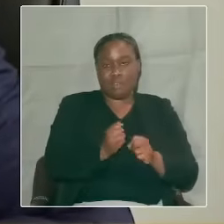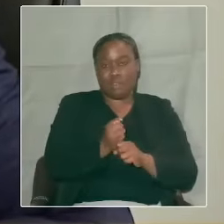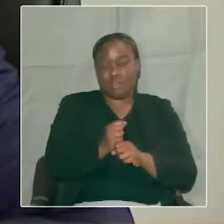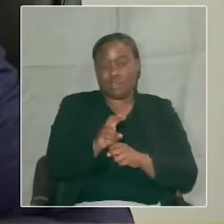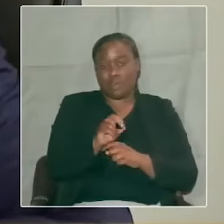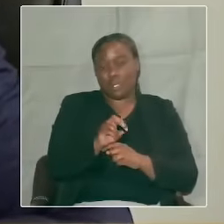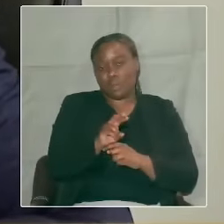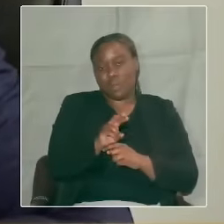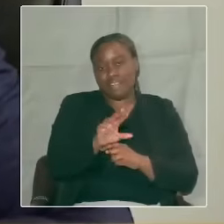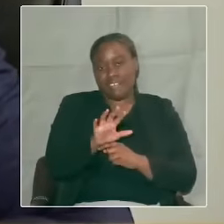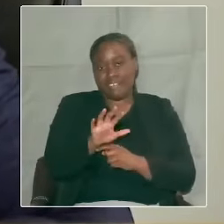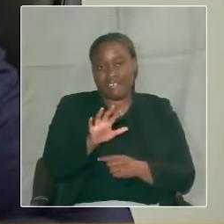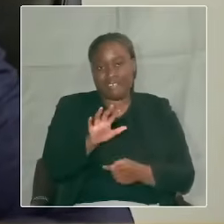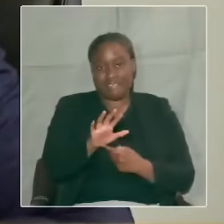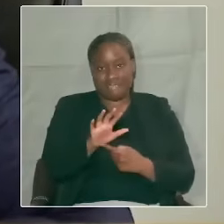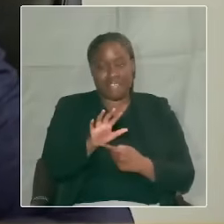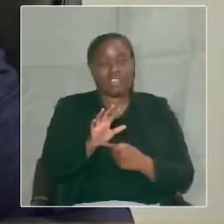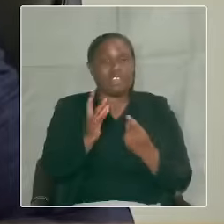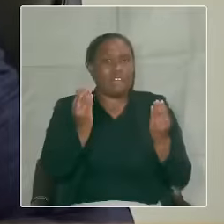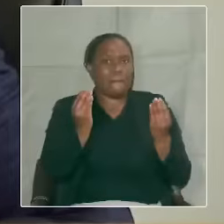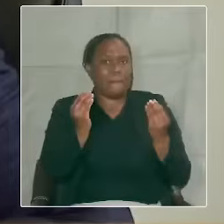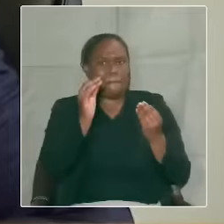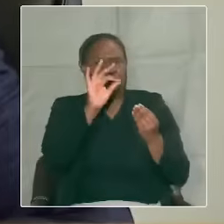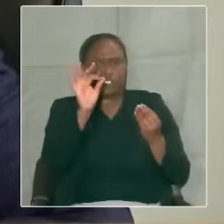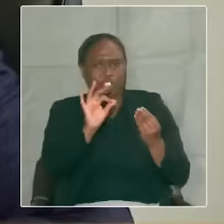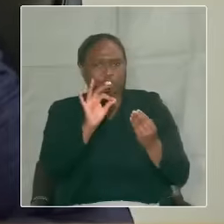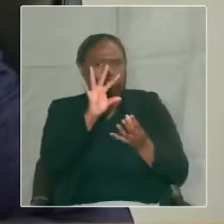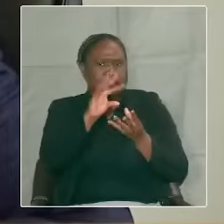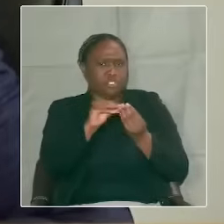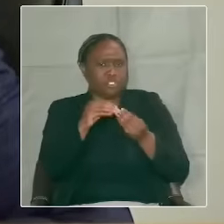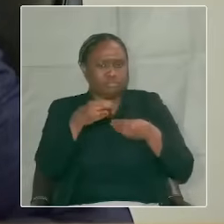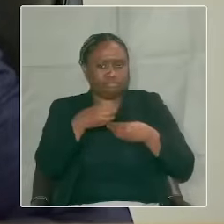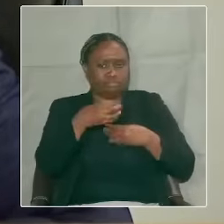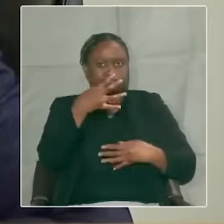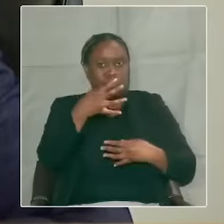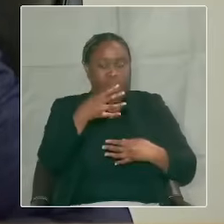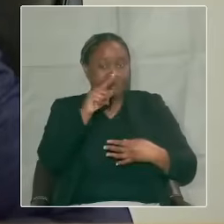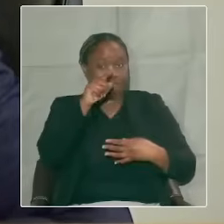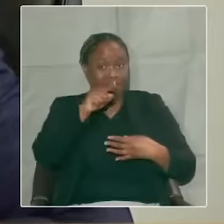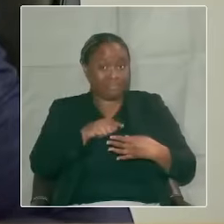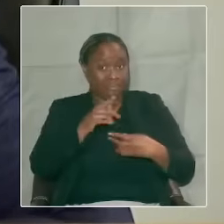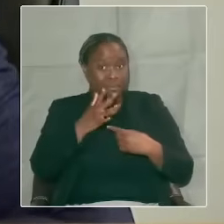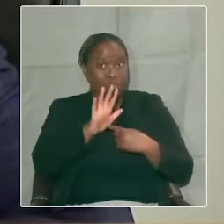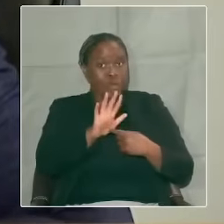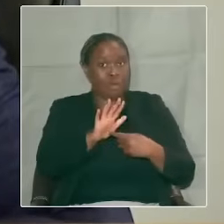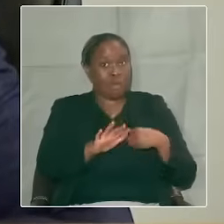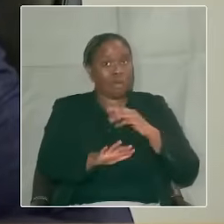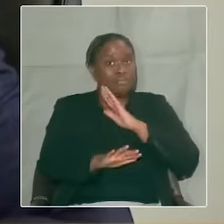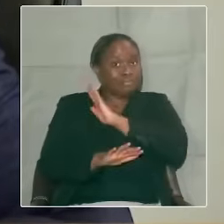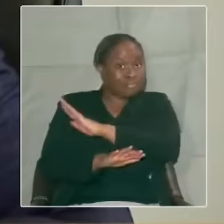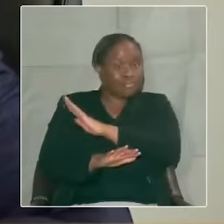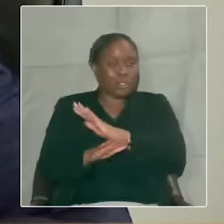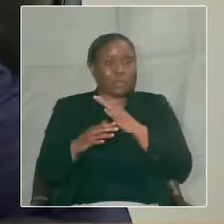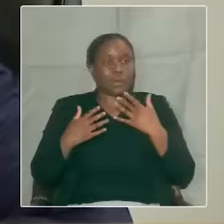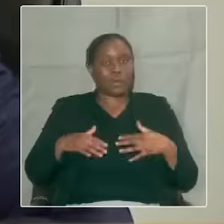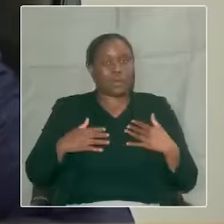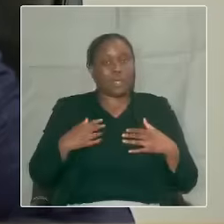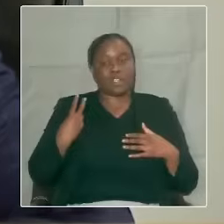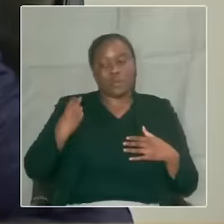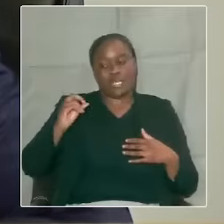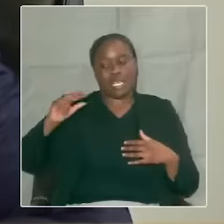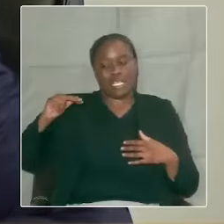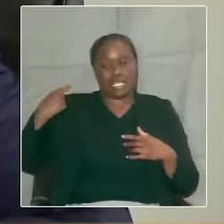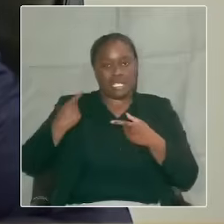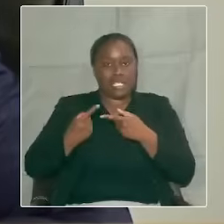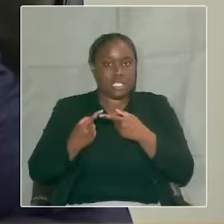the following statistics highlights the success of the PKTT since